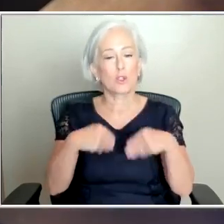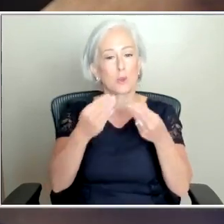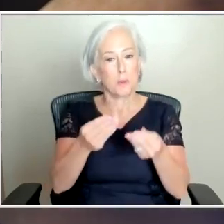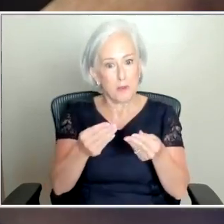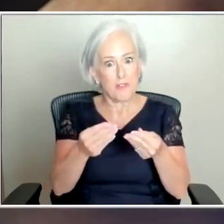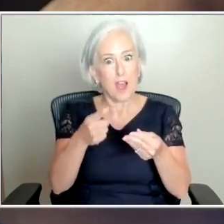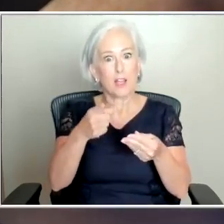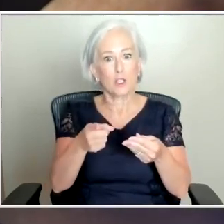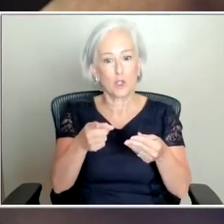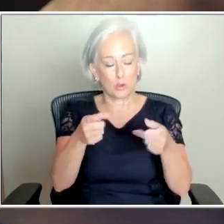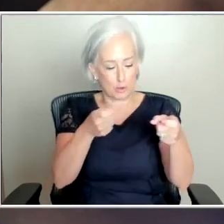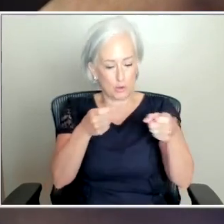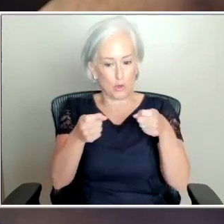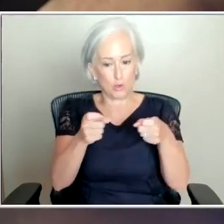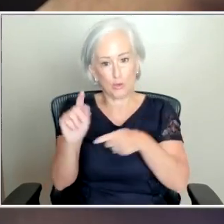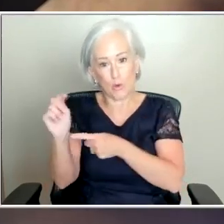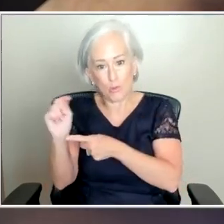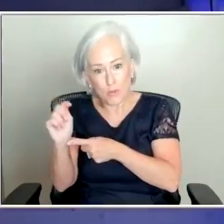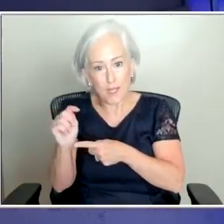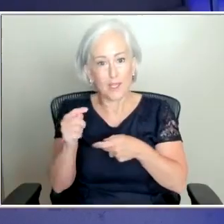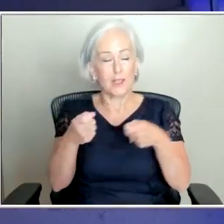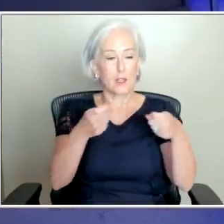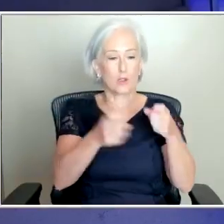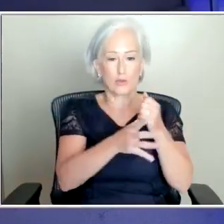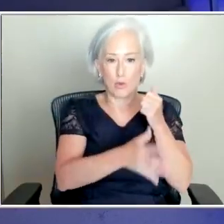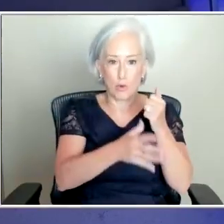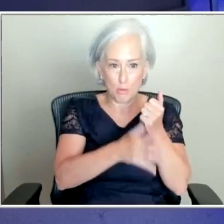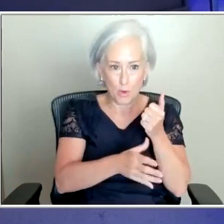to those internal organs. So explain kind of how the